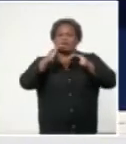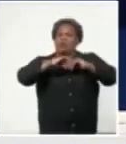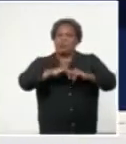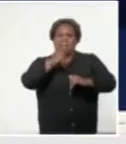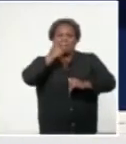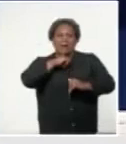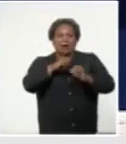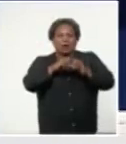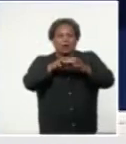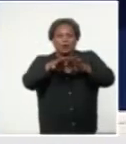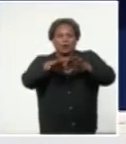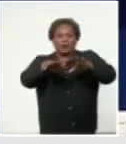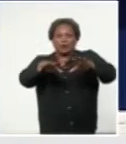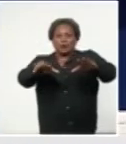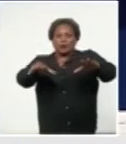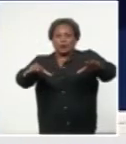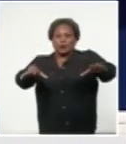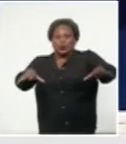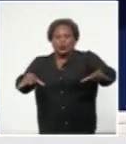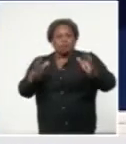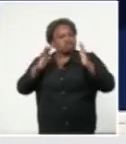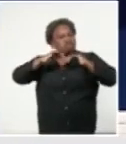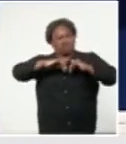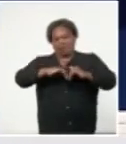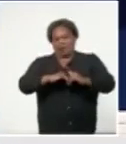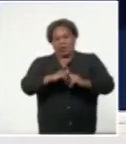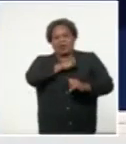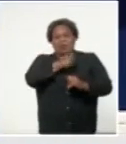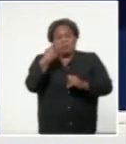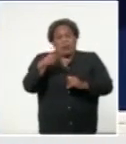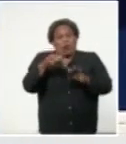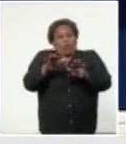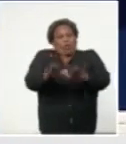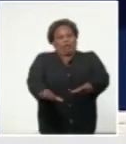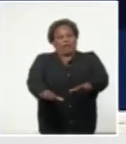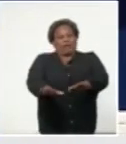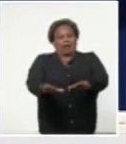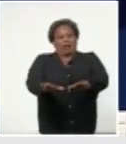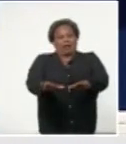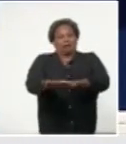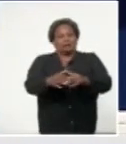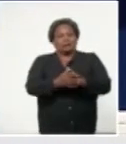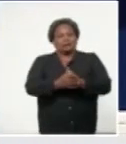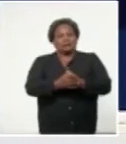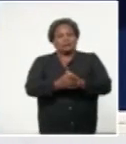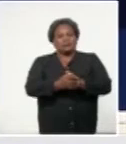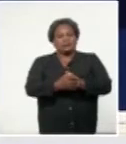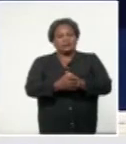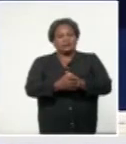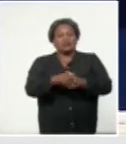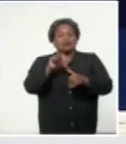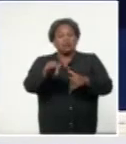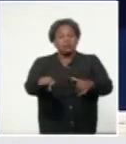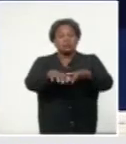a positivity rate of 3.93, which is lower. Its positivity rate